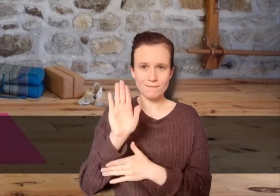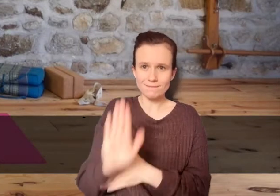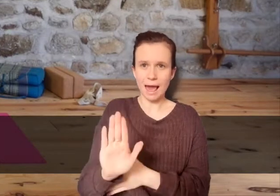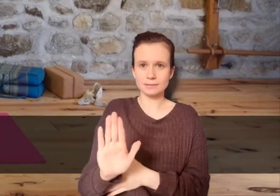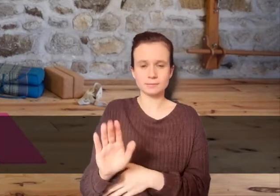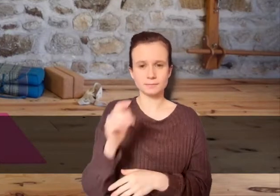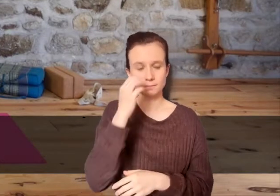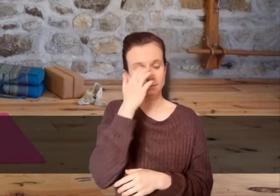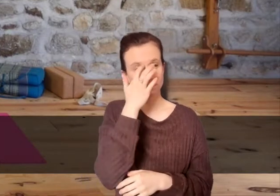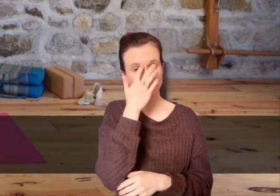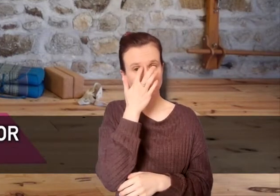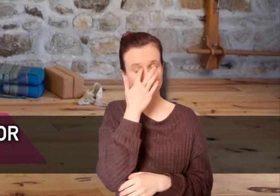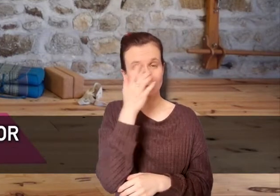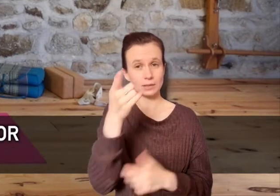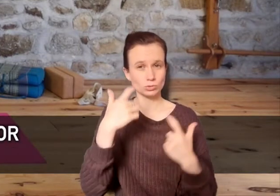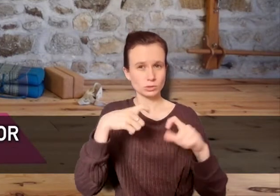And we're going to continue the breath.